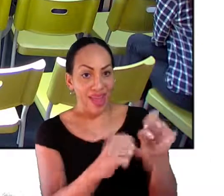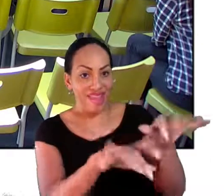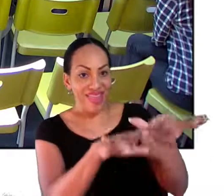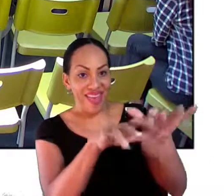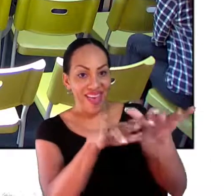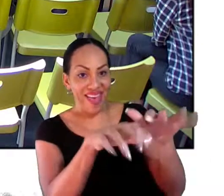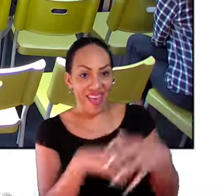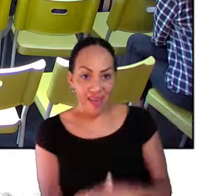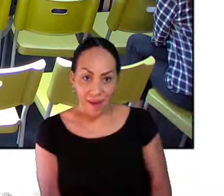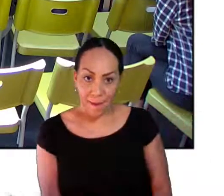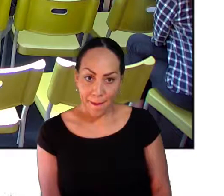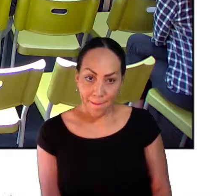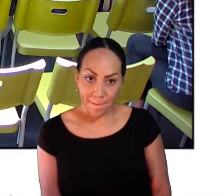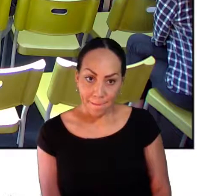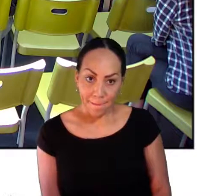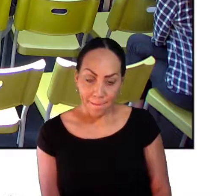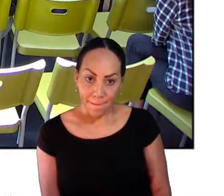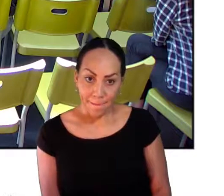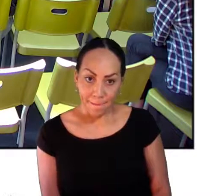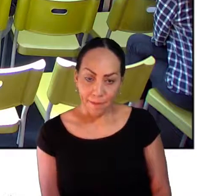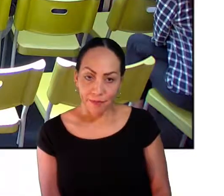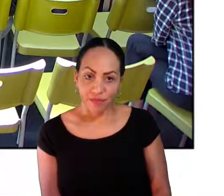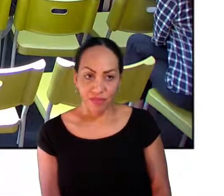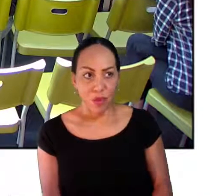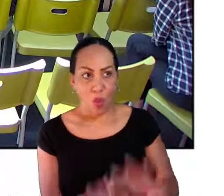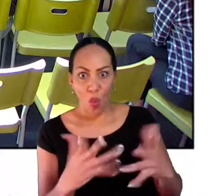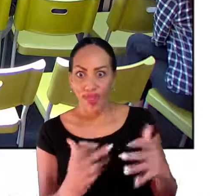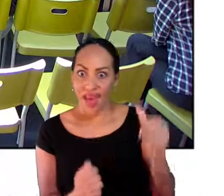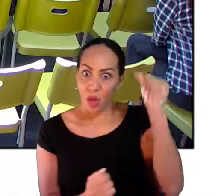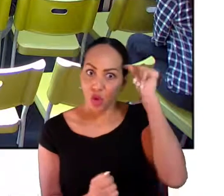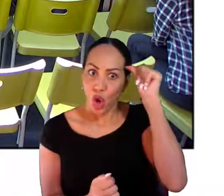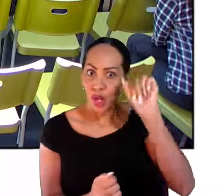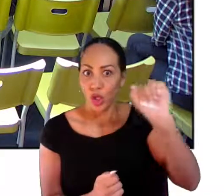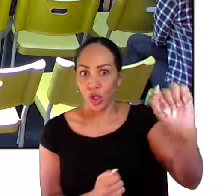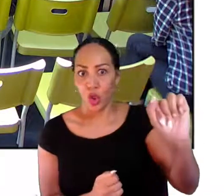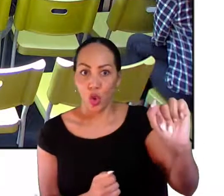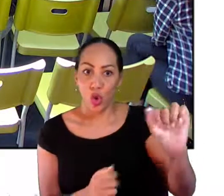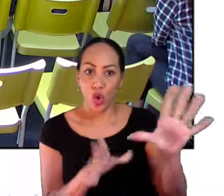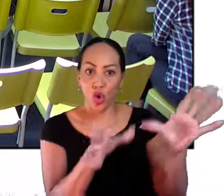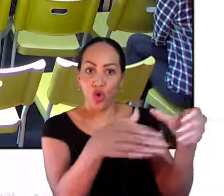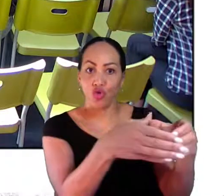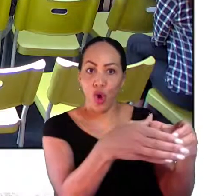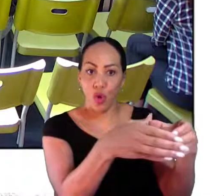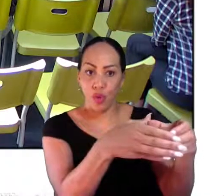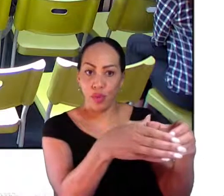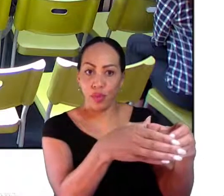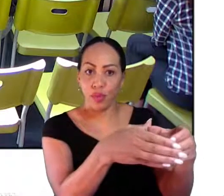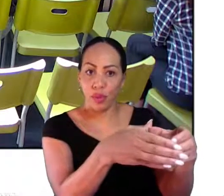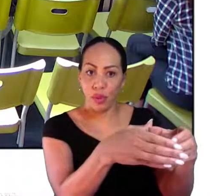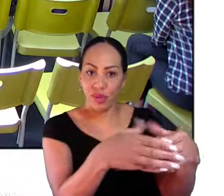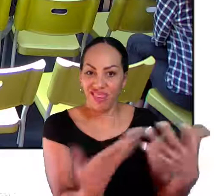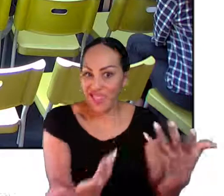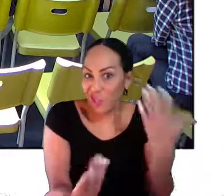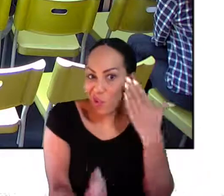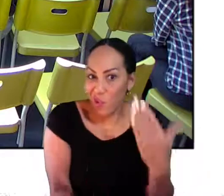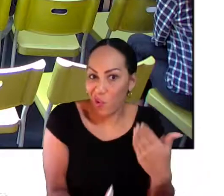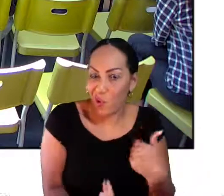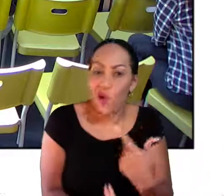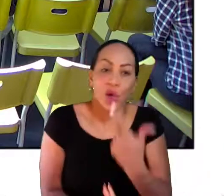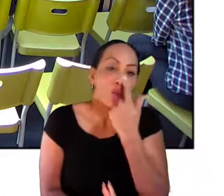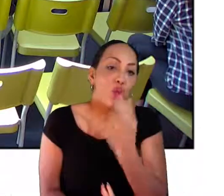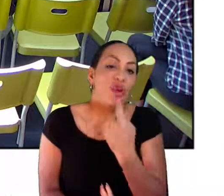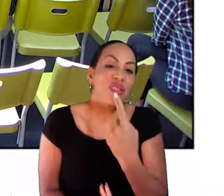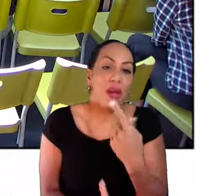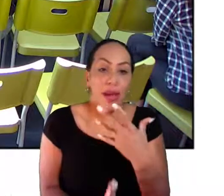there, without knowing your group, it's difficult, but absolutely you can go to people with a challenge of here's the pot of money that we've got, here's a